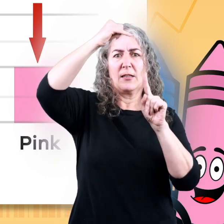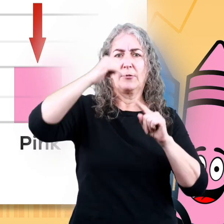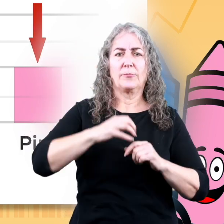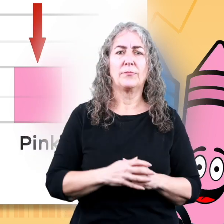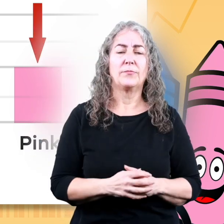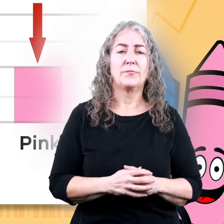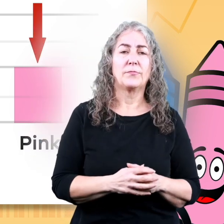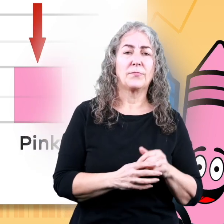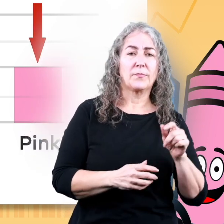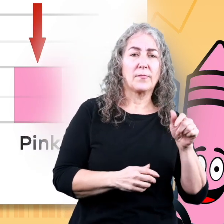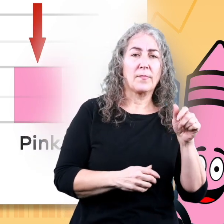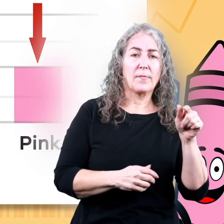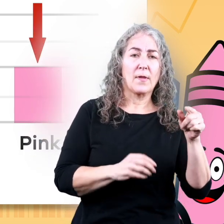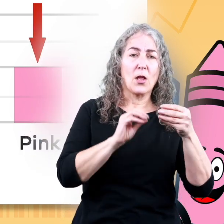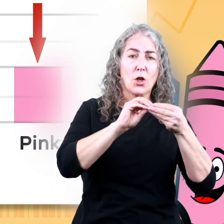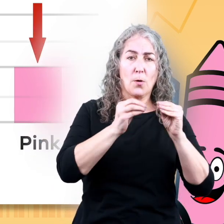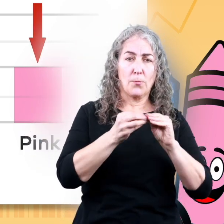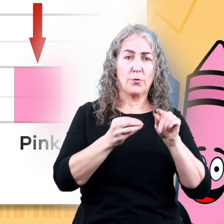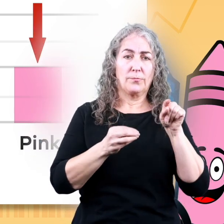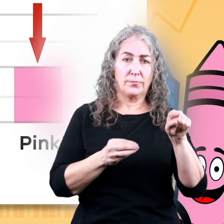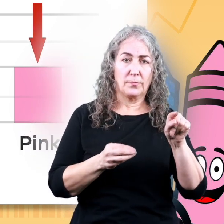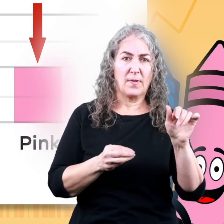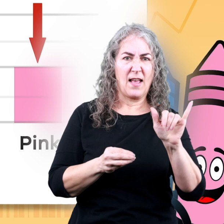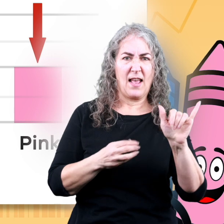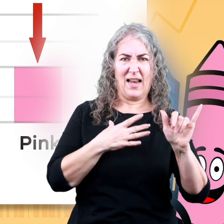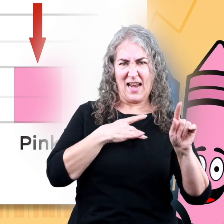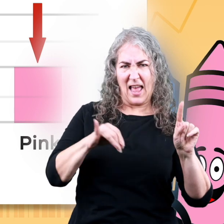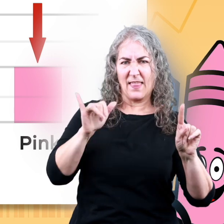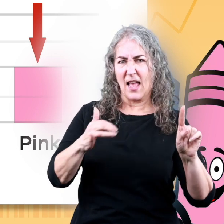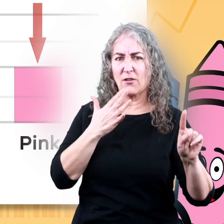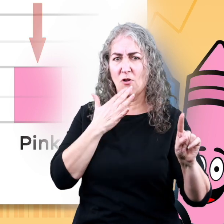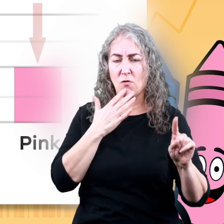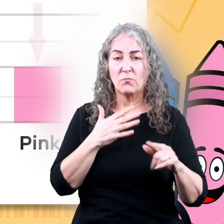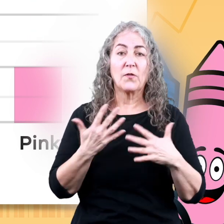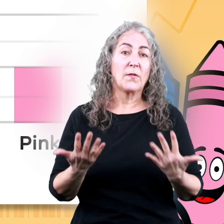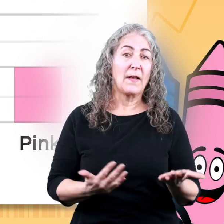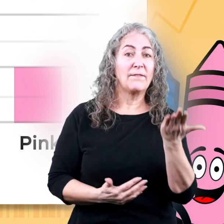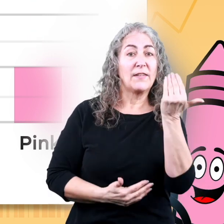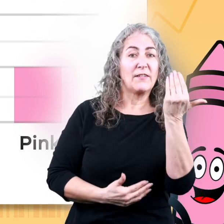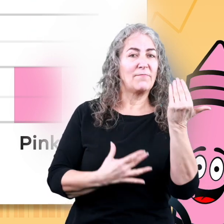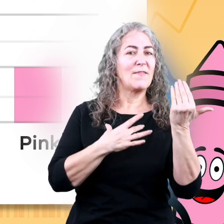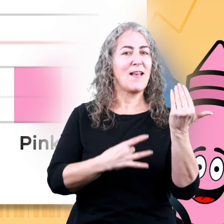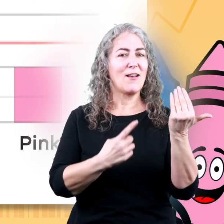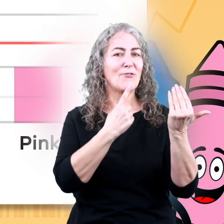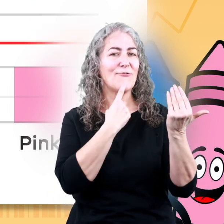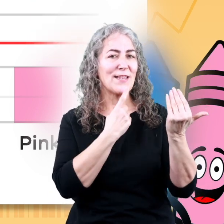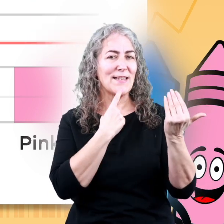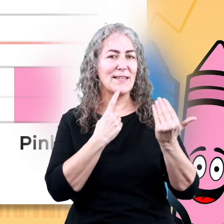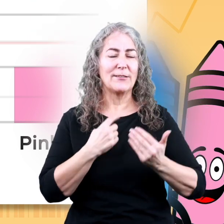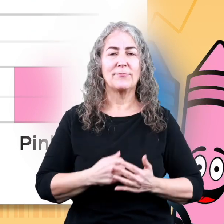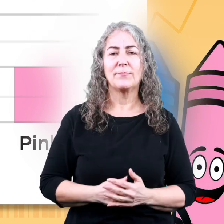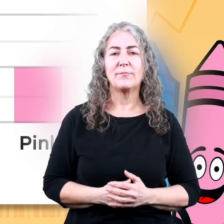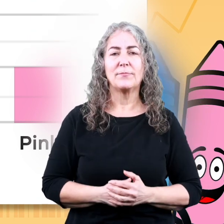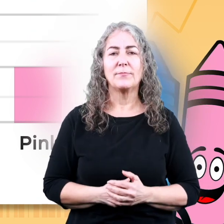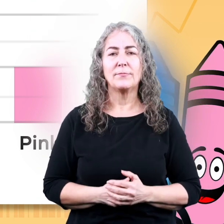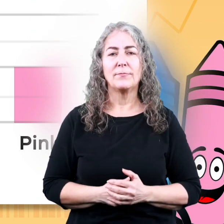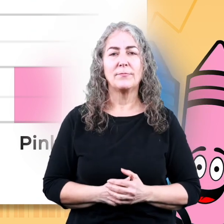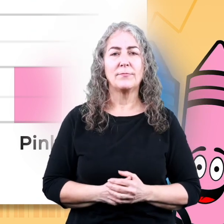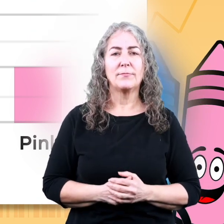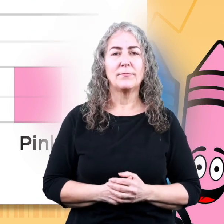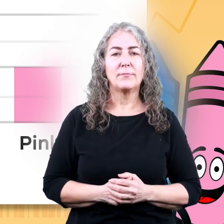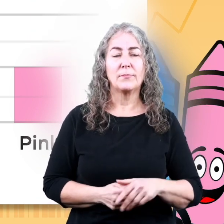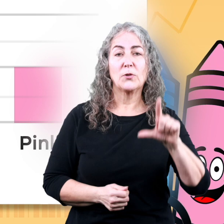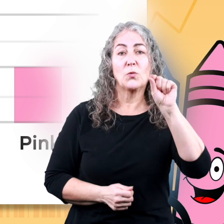represents the number of students that like that color. So, 15 students like red,